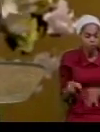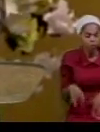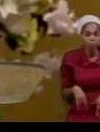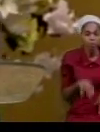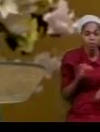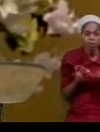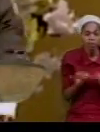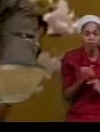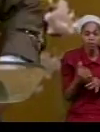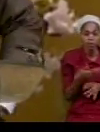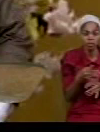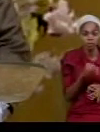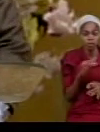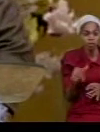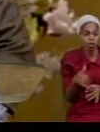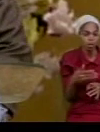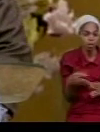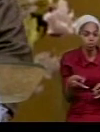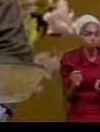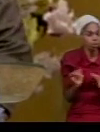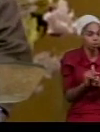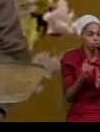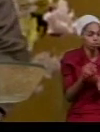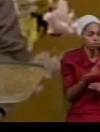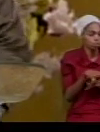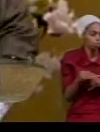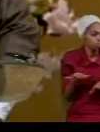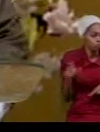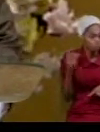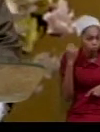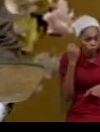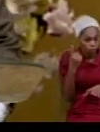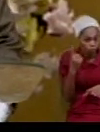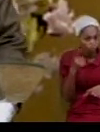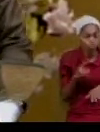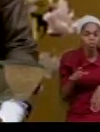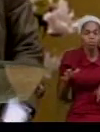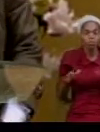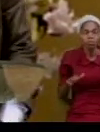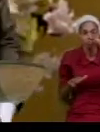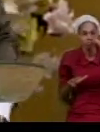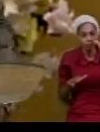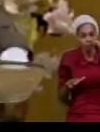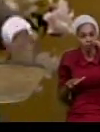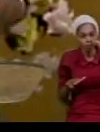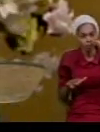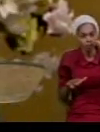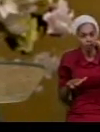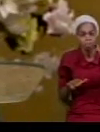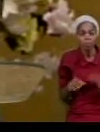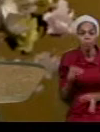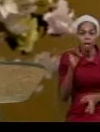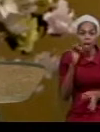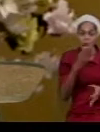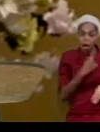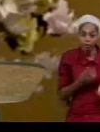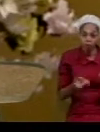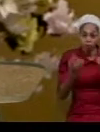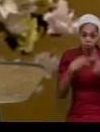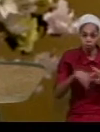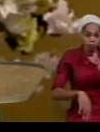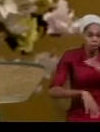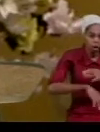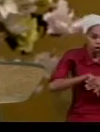we have learned, please signify by raising your hand. If you are raising your hand, please